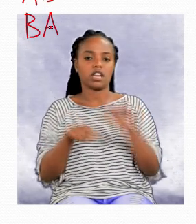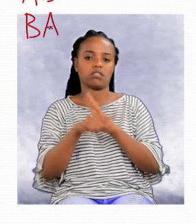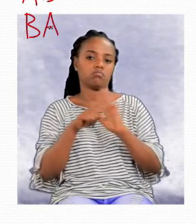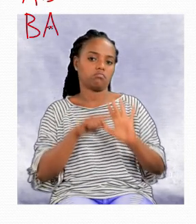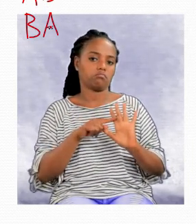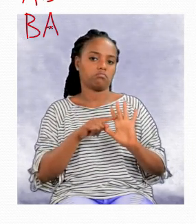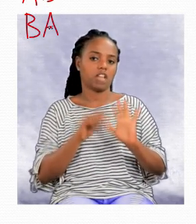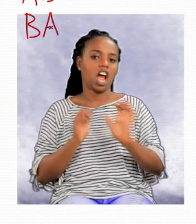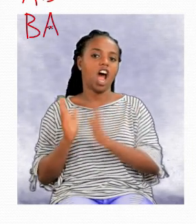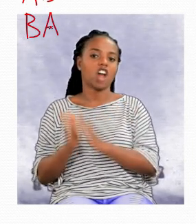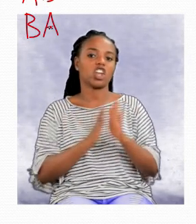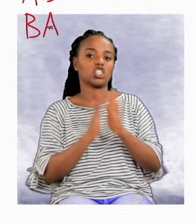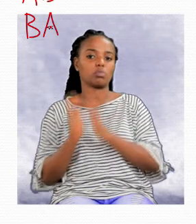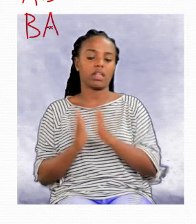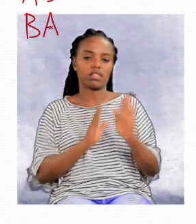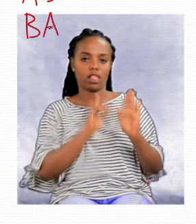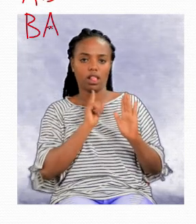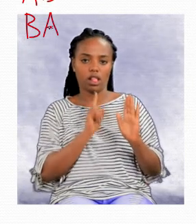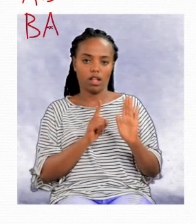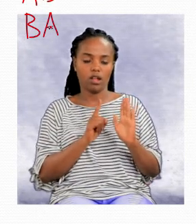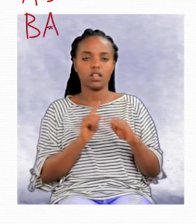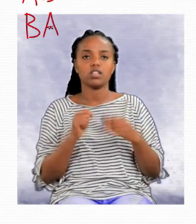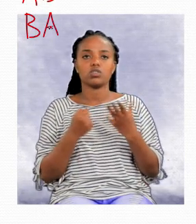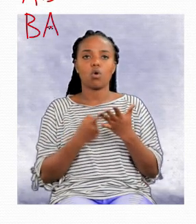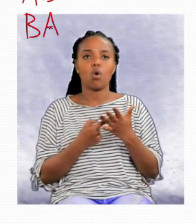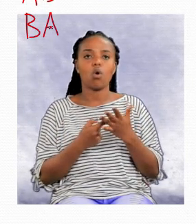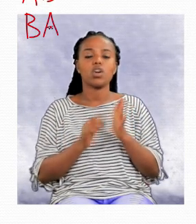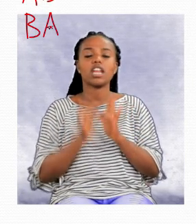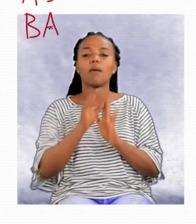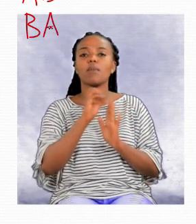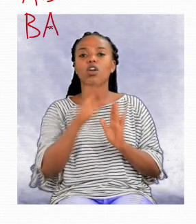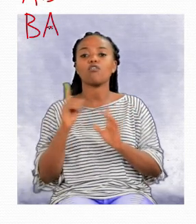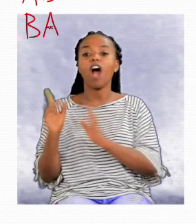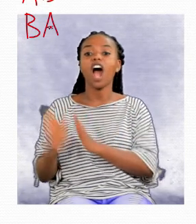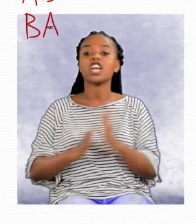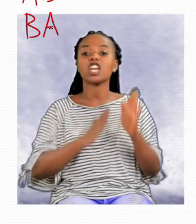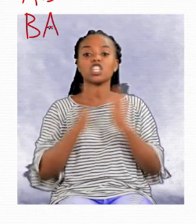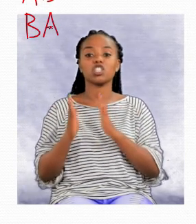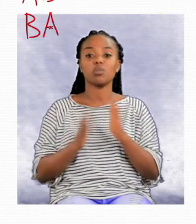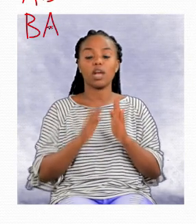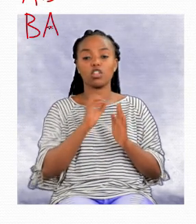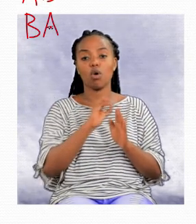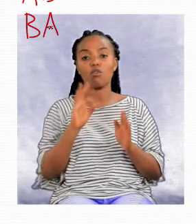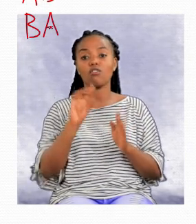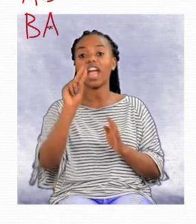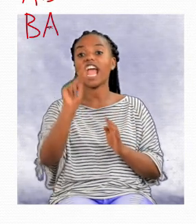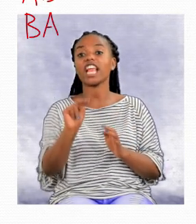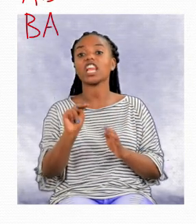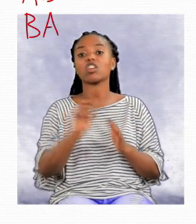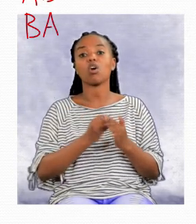arrangements. Therefore, the number of arrangements of n objects